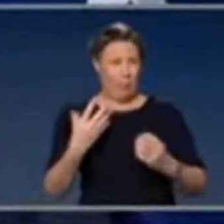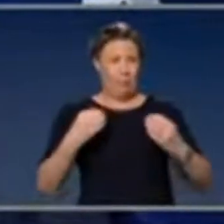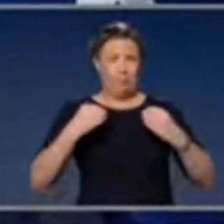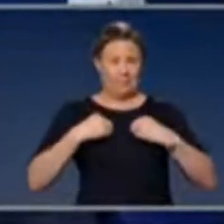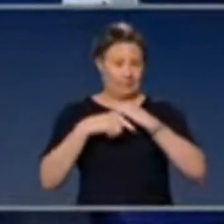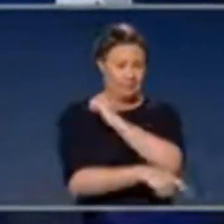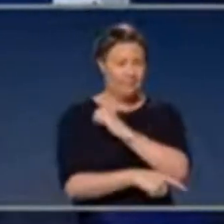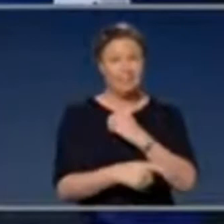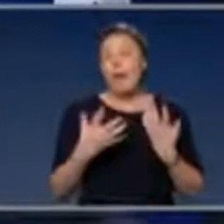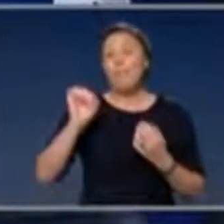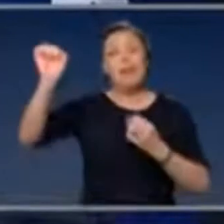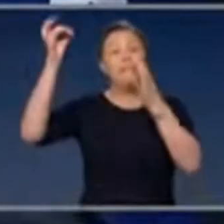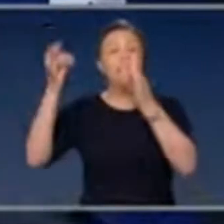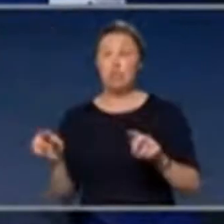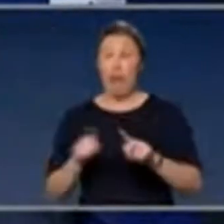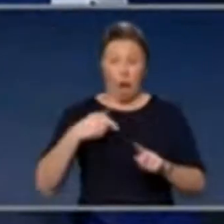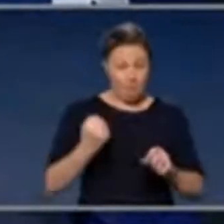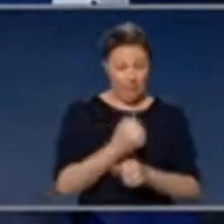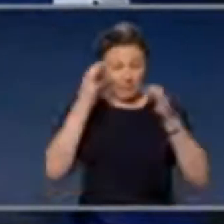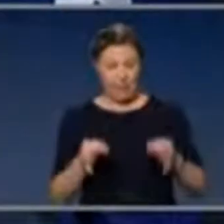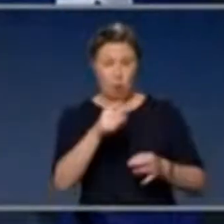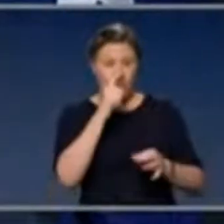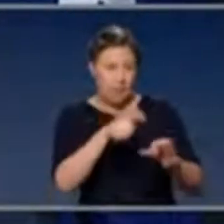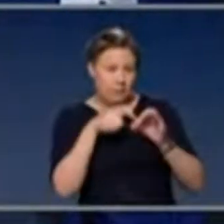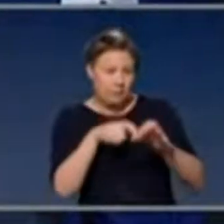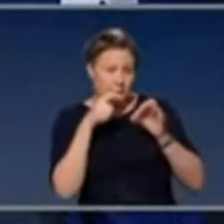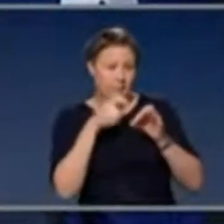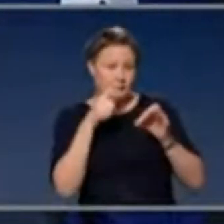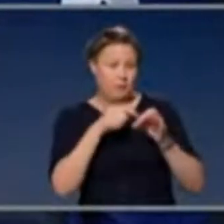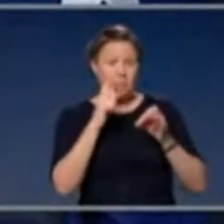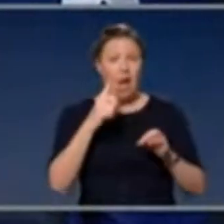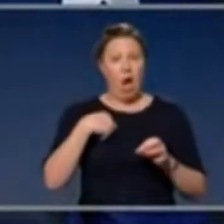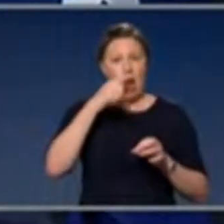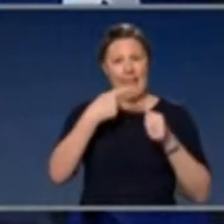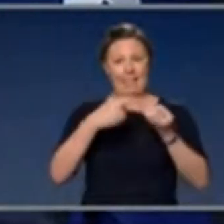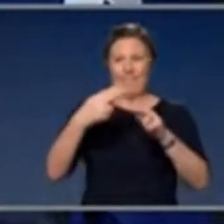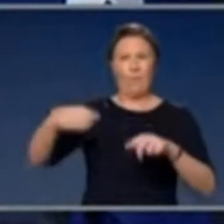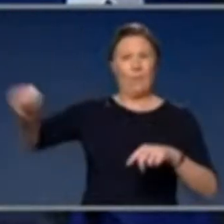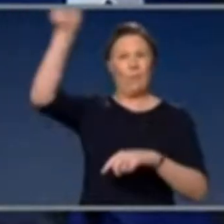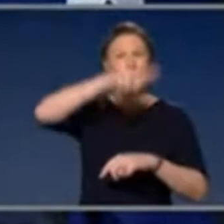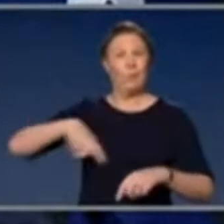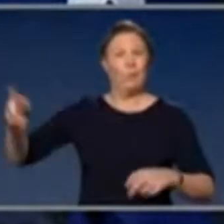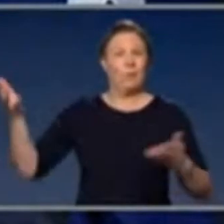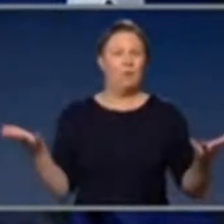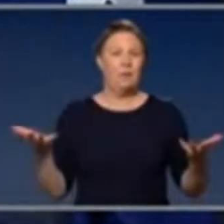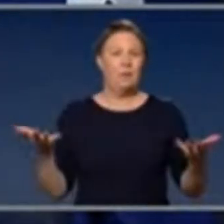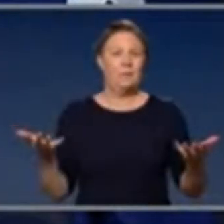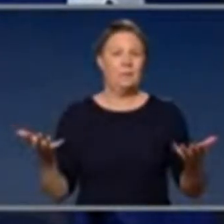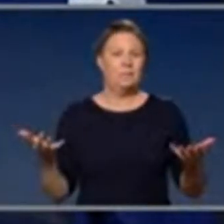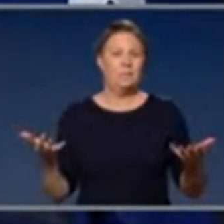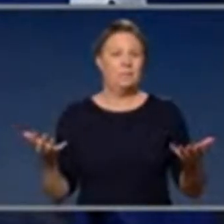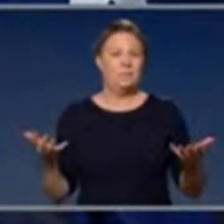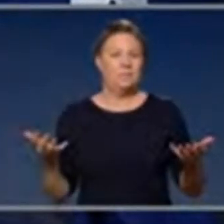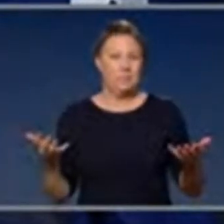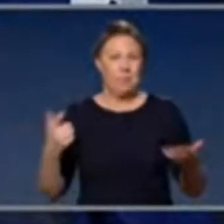accountable for the decisions that I make, and you're at liberty to ask me about them each and every time I appear here. But for decisions that are made by others and